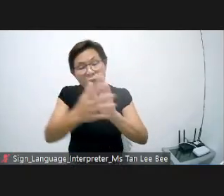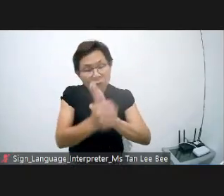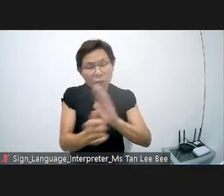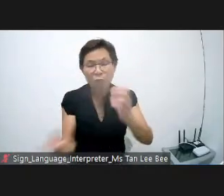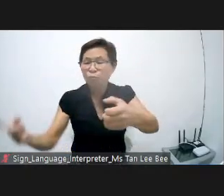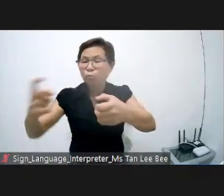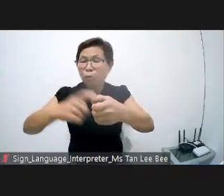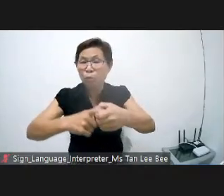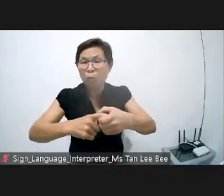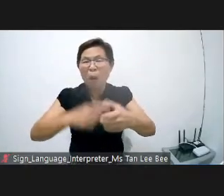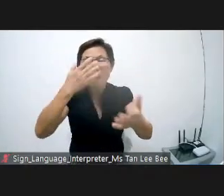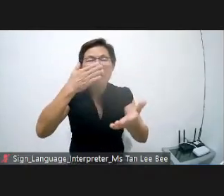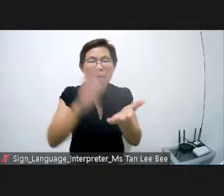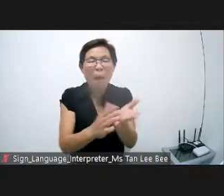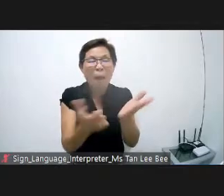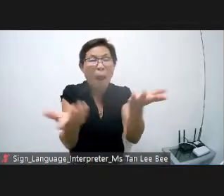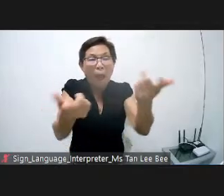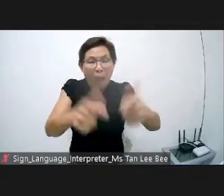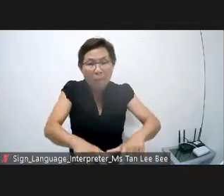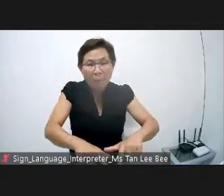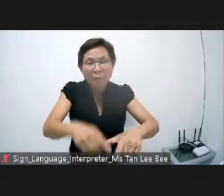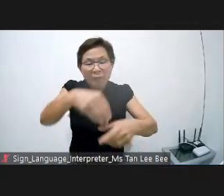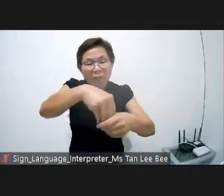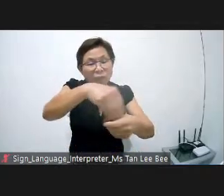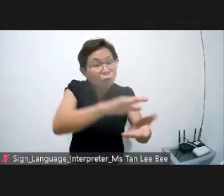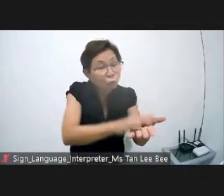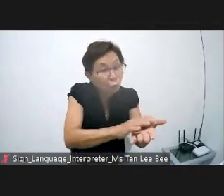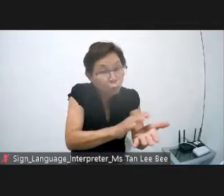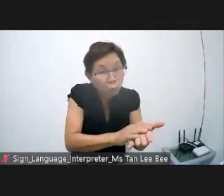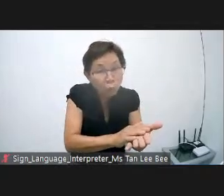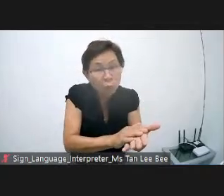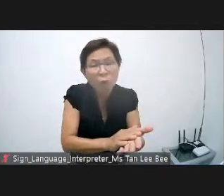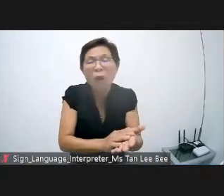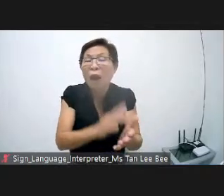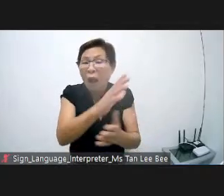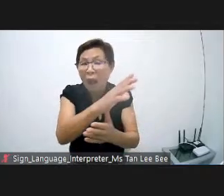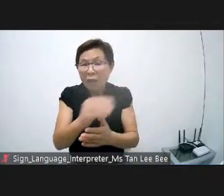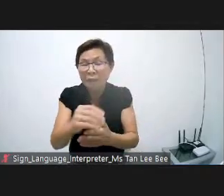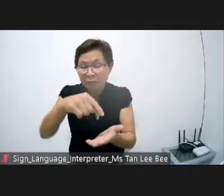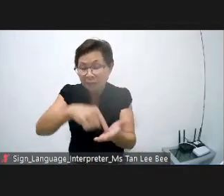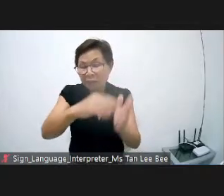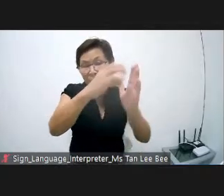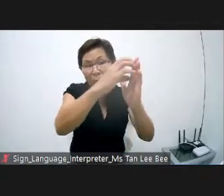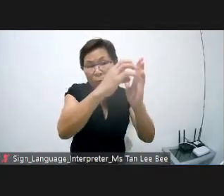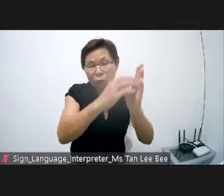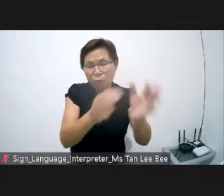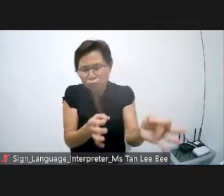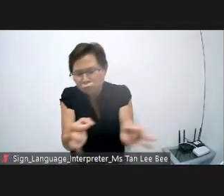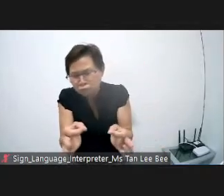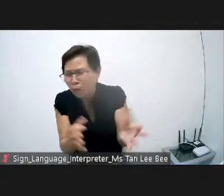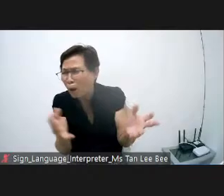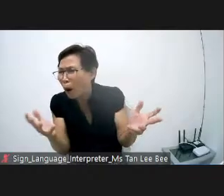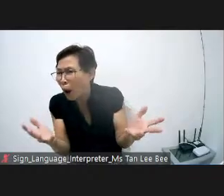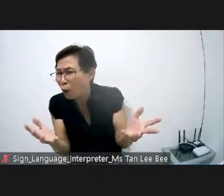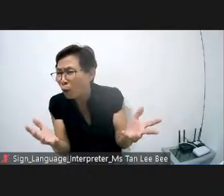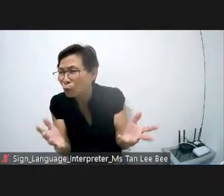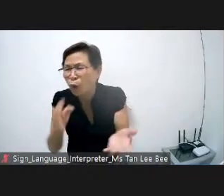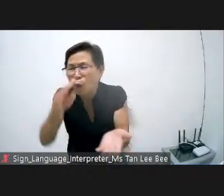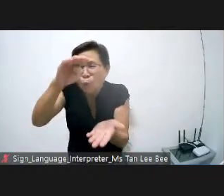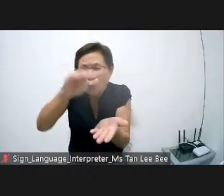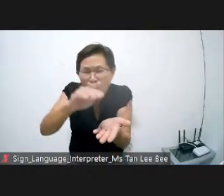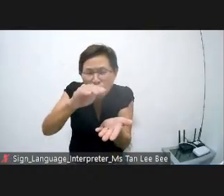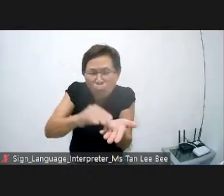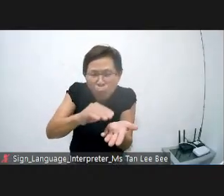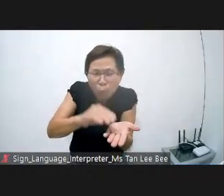to disaster risk reduction at school. Furthermore, this module will explain on how to mitigate the